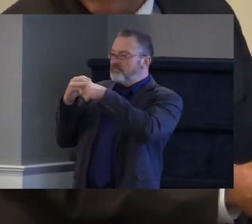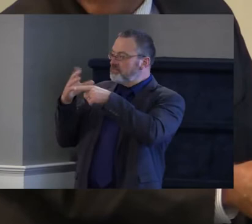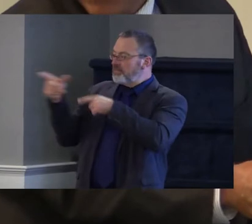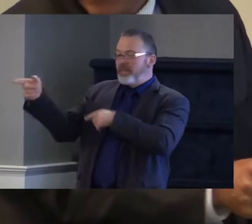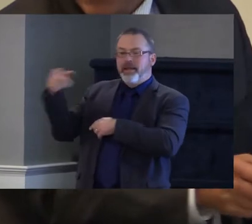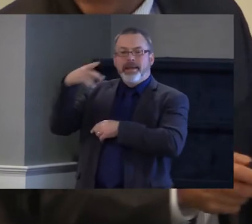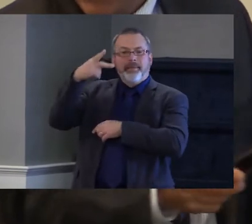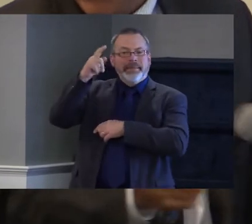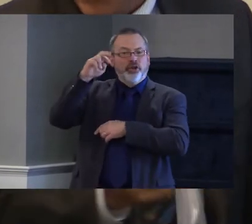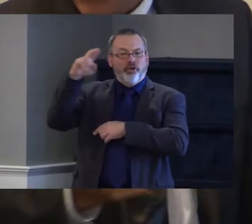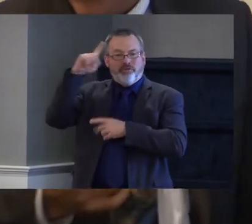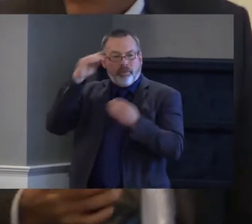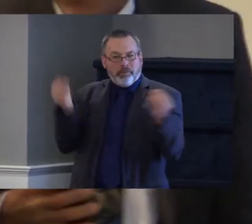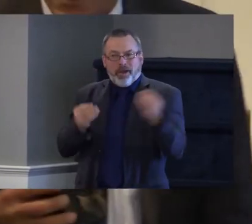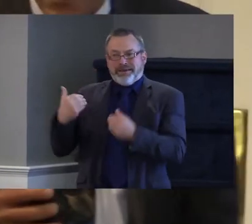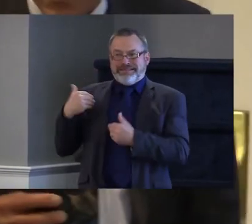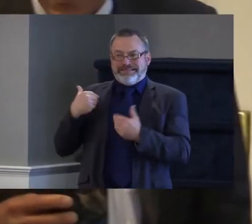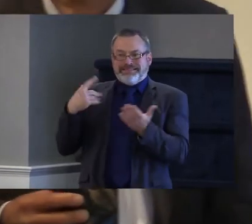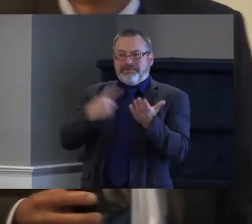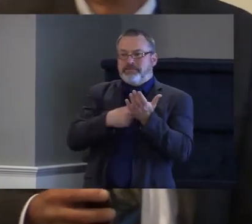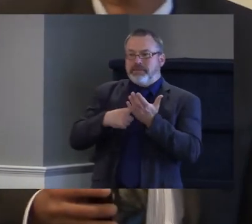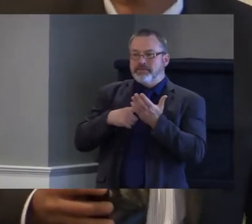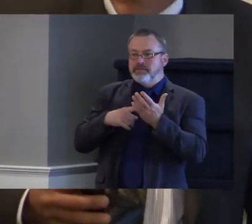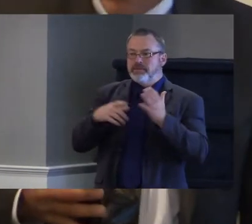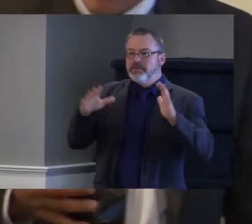Is that not working? Not really working.